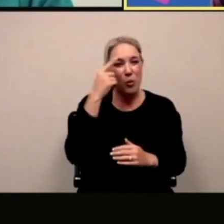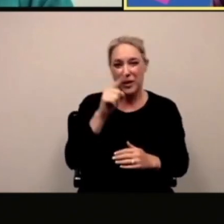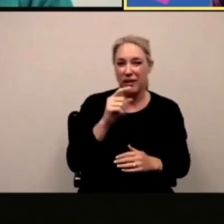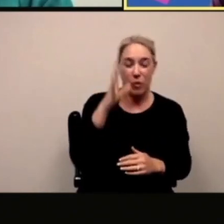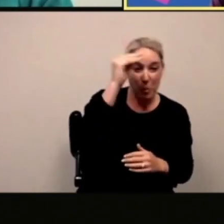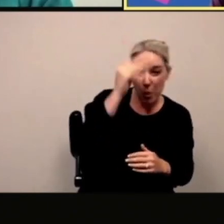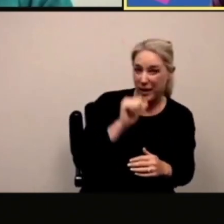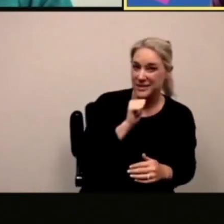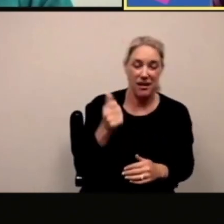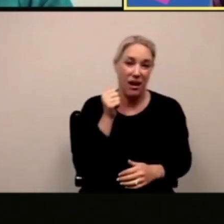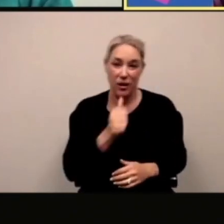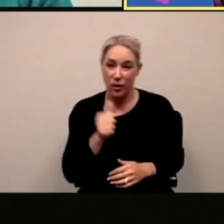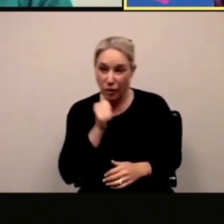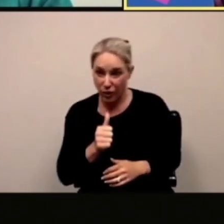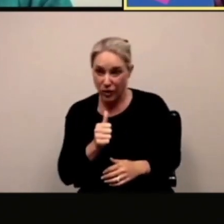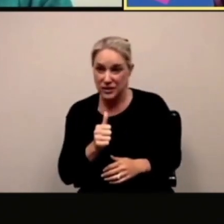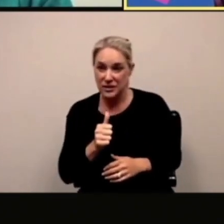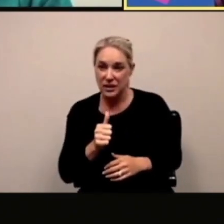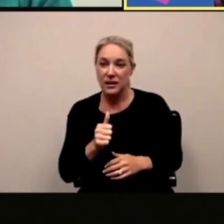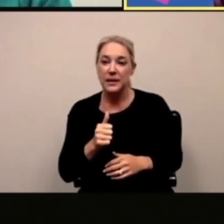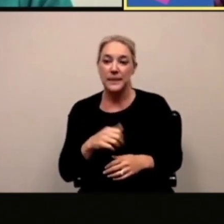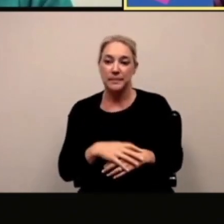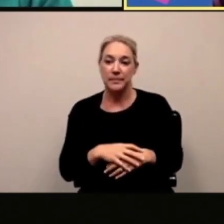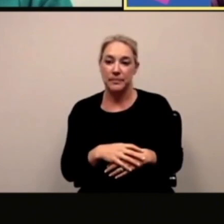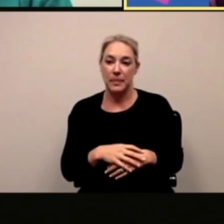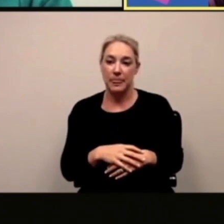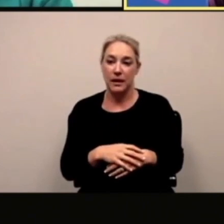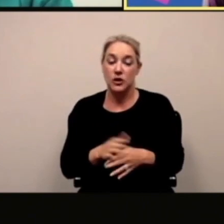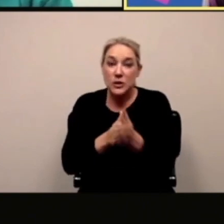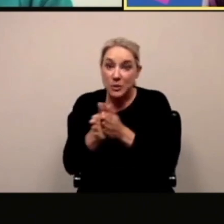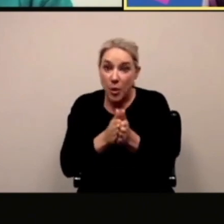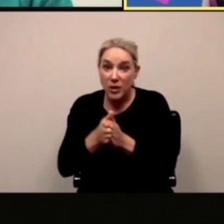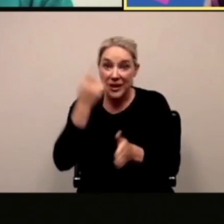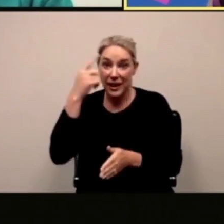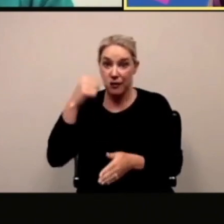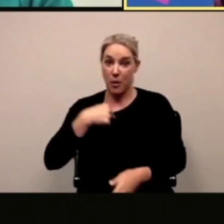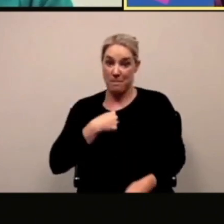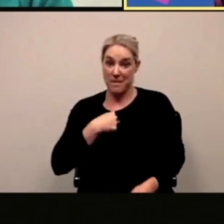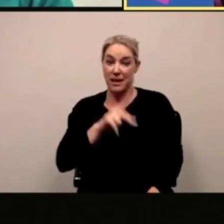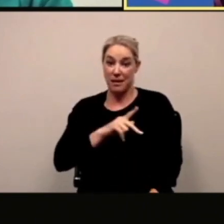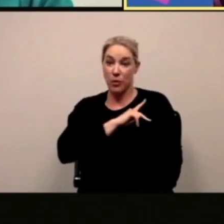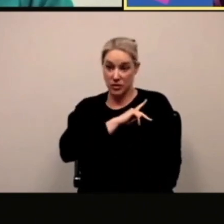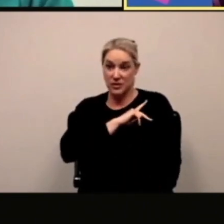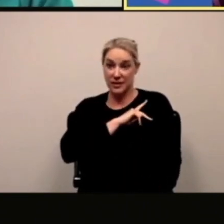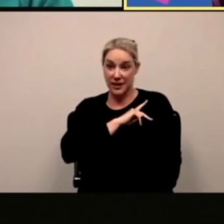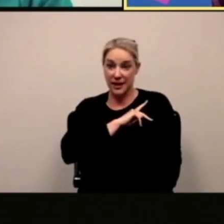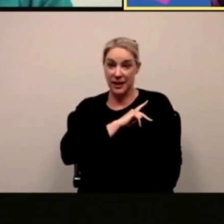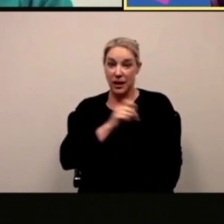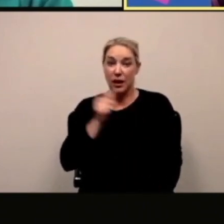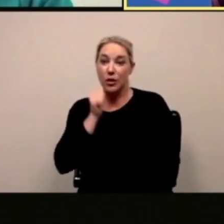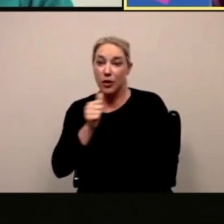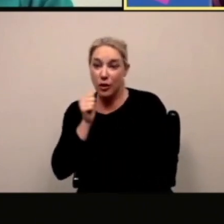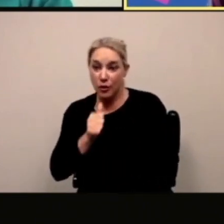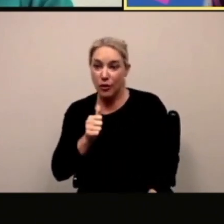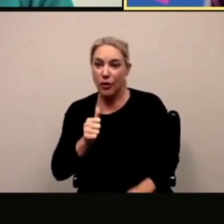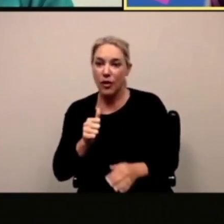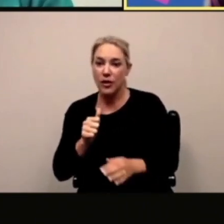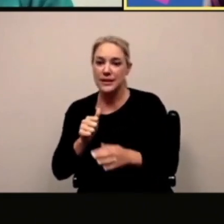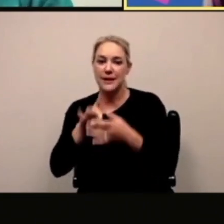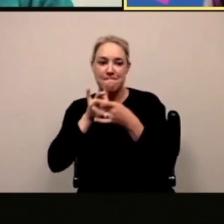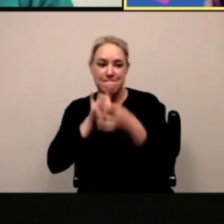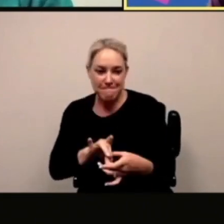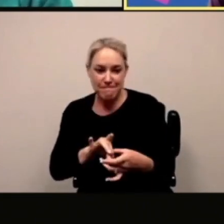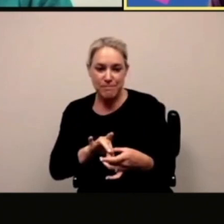So it has been very, very motivating for me when they feel secure